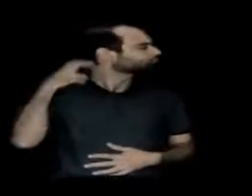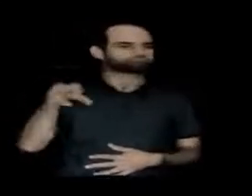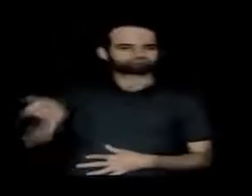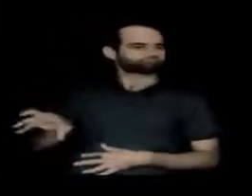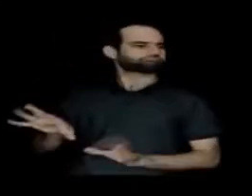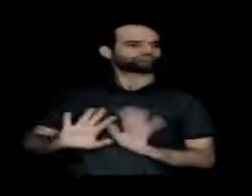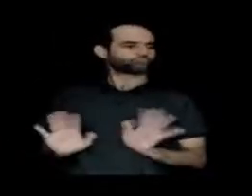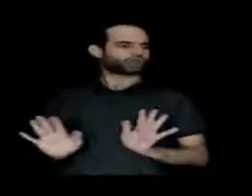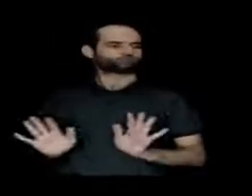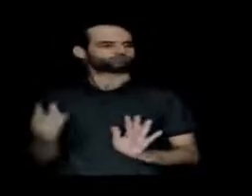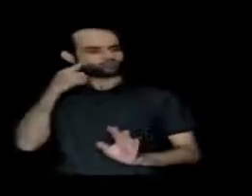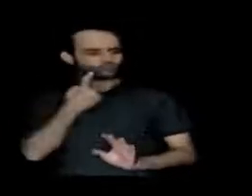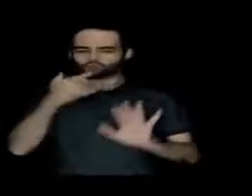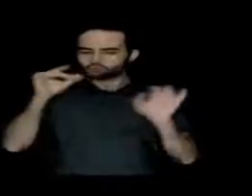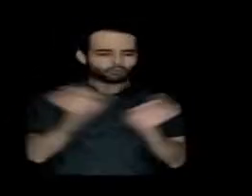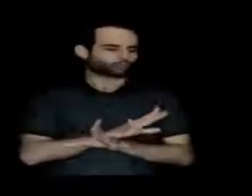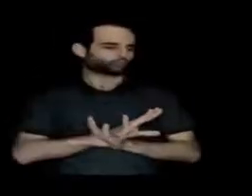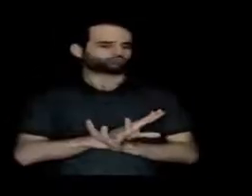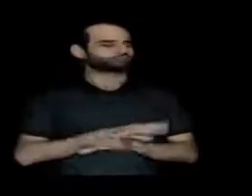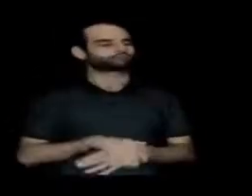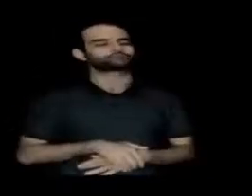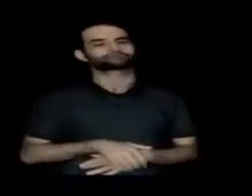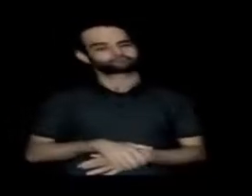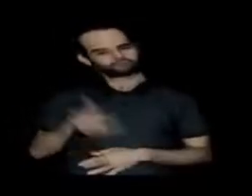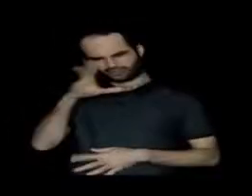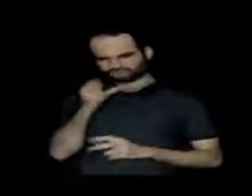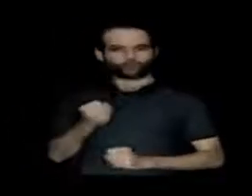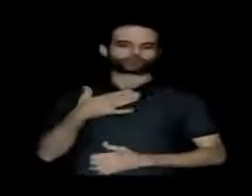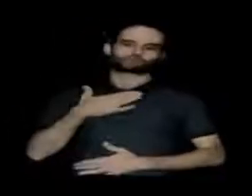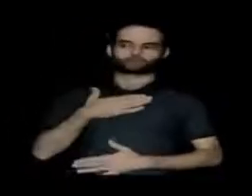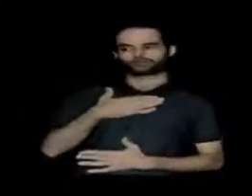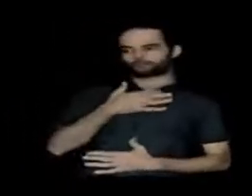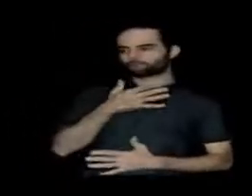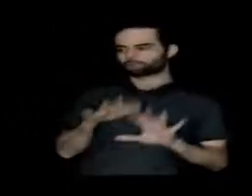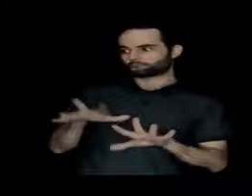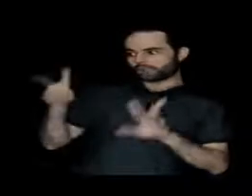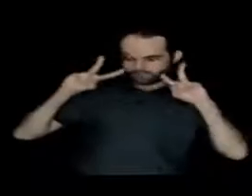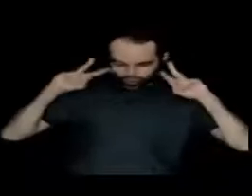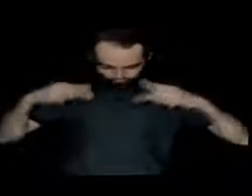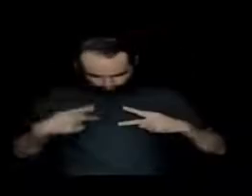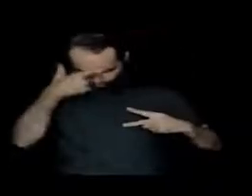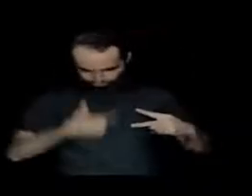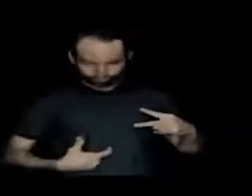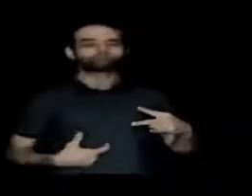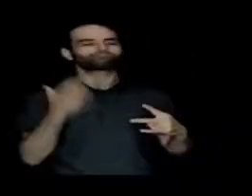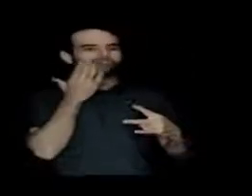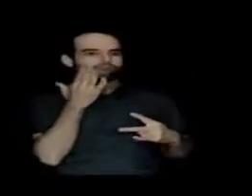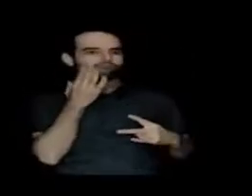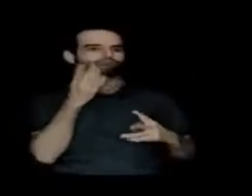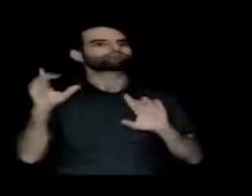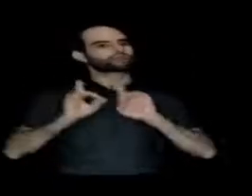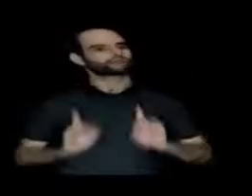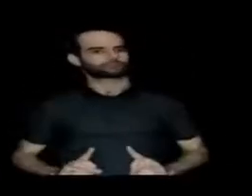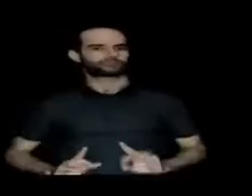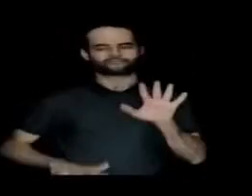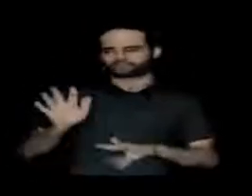deaf and that's it. That's strong for me, seeing her recognize herself as a person, and sometimes we look from a